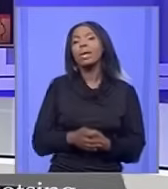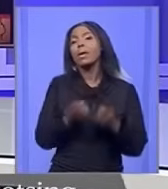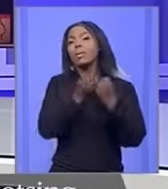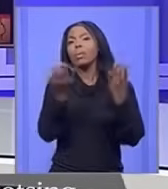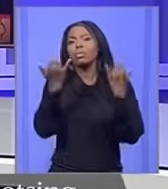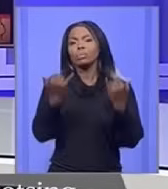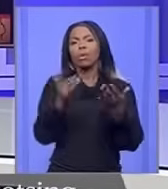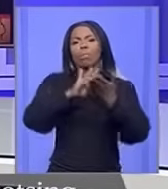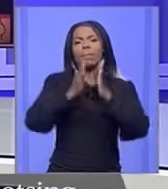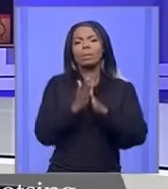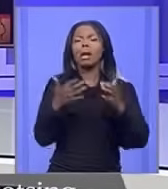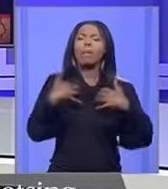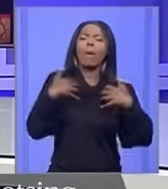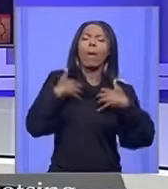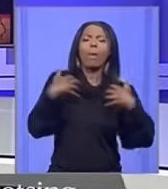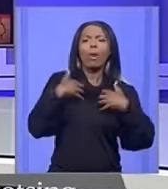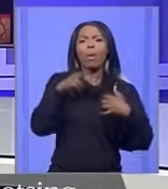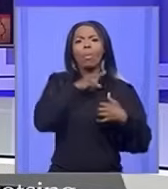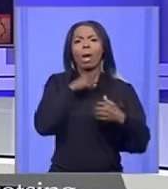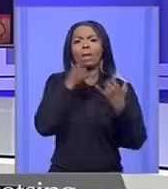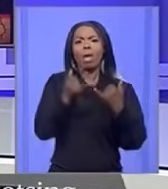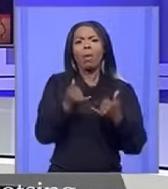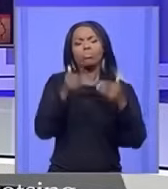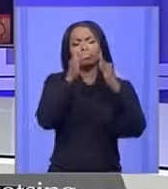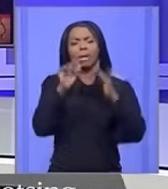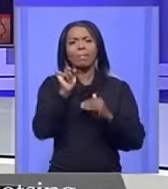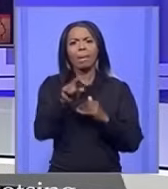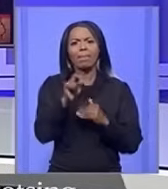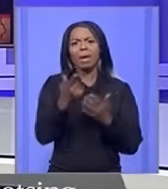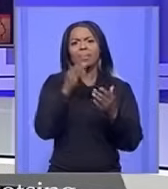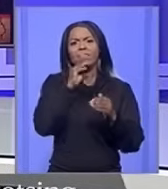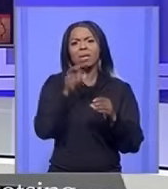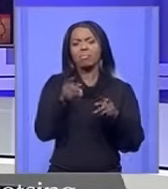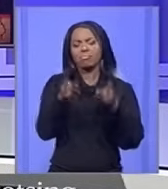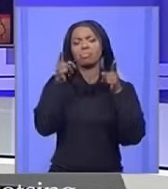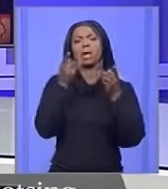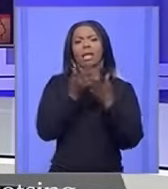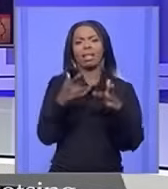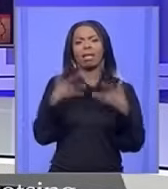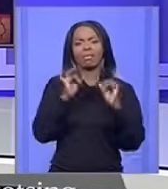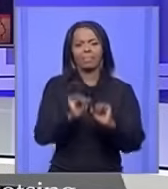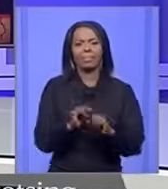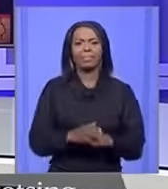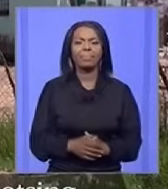ba tšhogwa gore mengwako yeo e ka ba kotsi maphelong a bona.